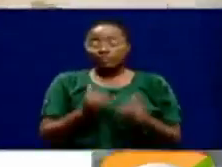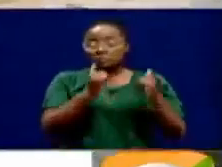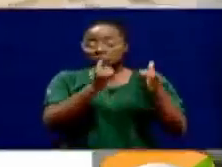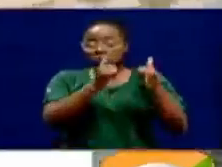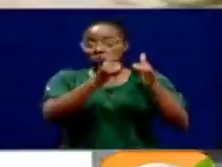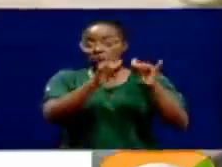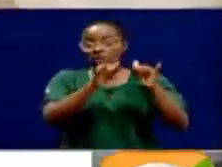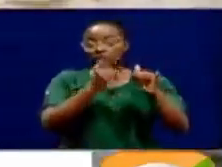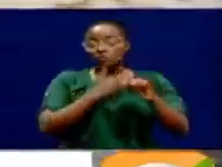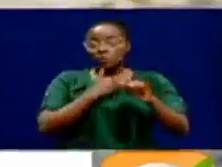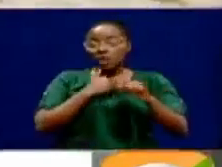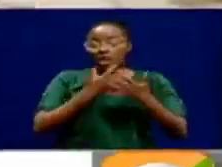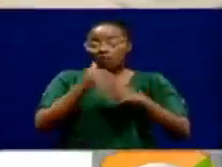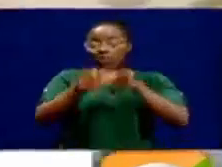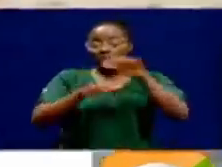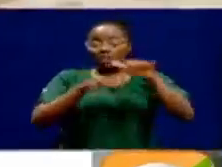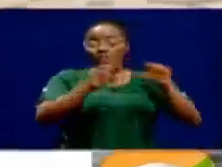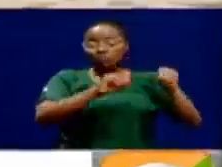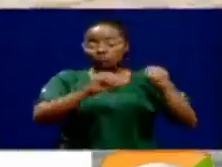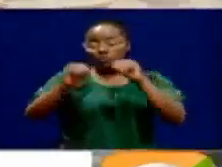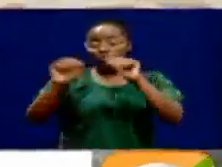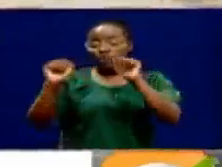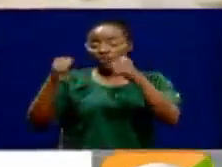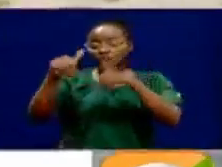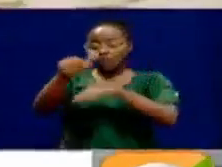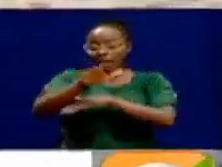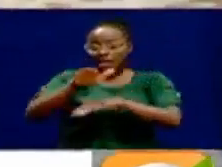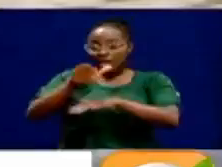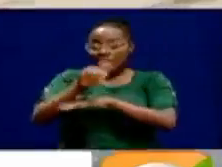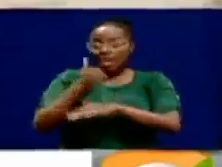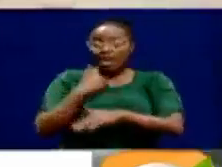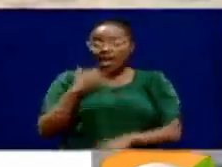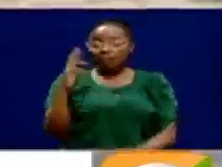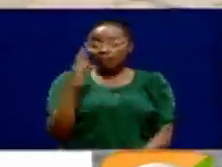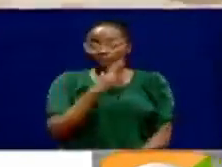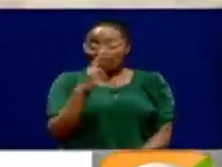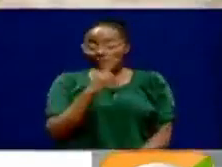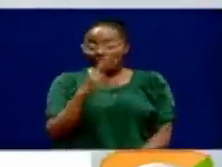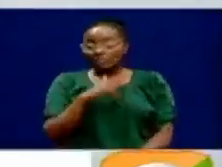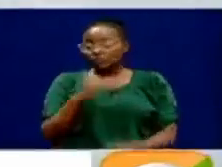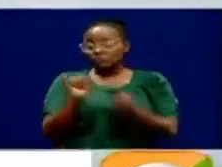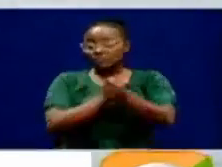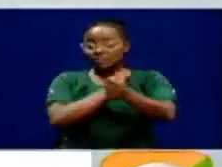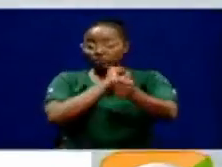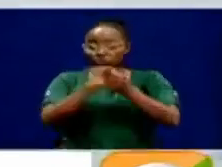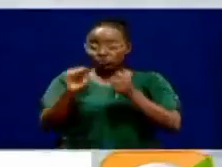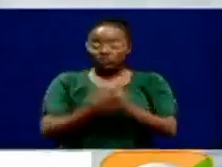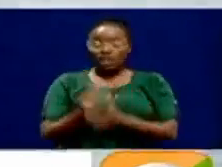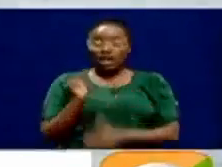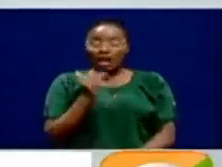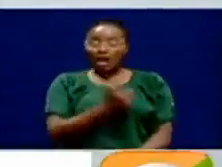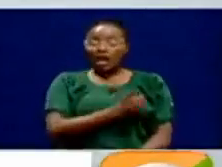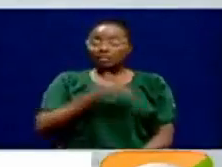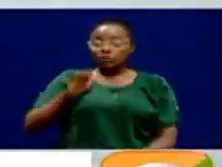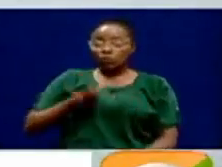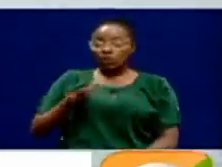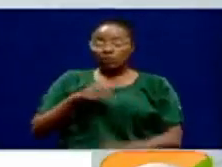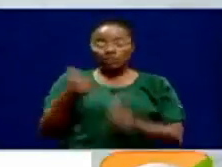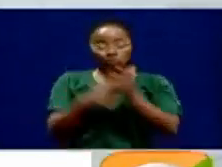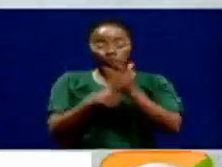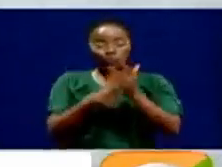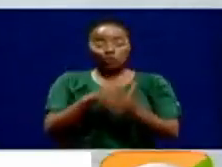Attempts to have their livestock moved to safer grounds, even putting them at risk of being swept away. Sisi hapa kina mama tuko